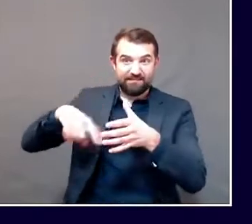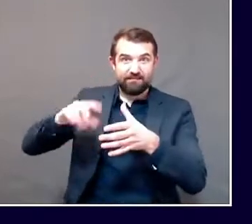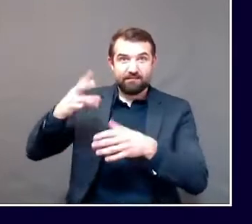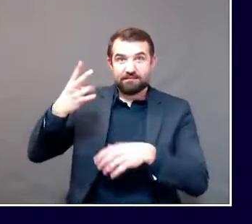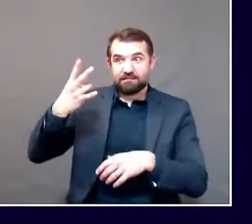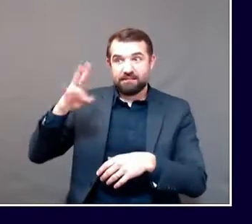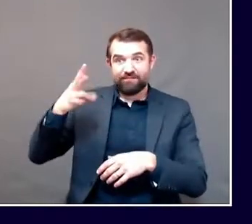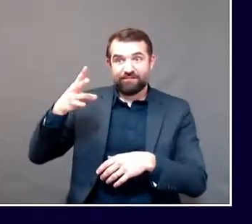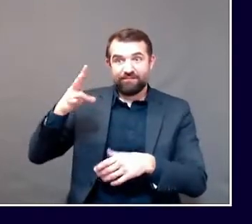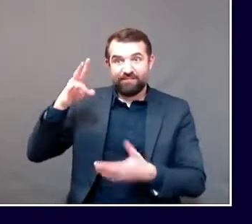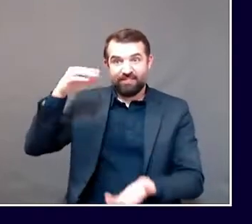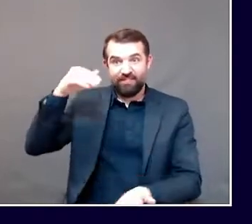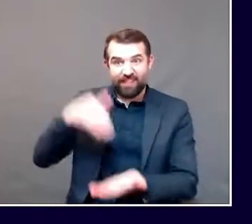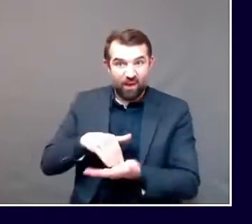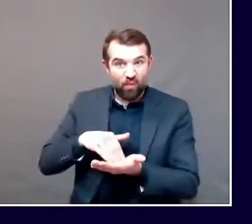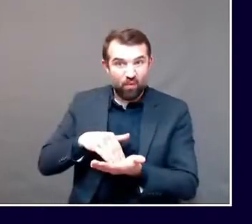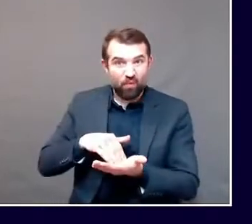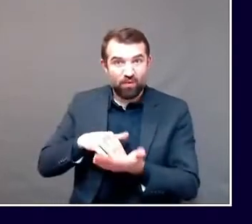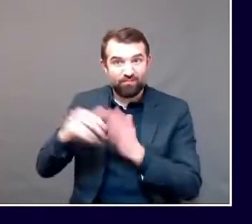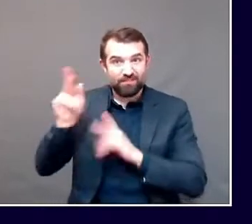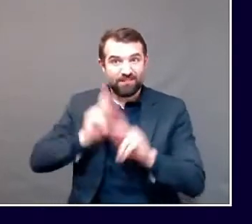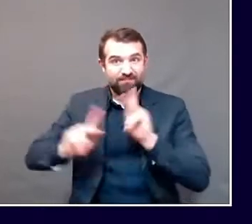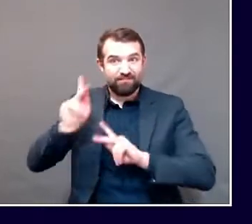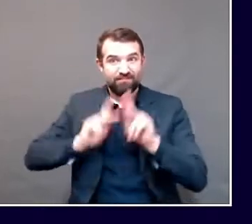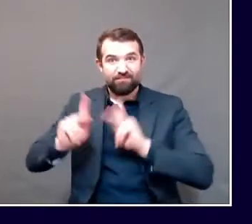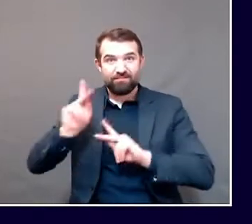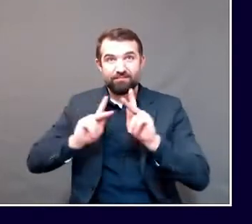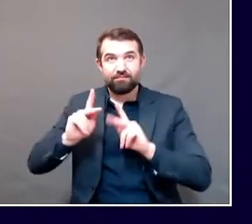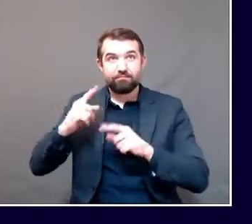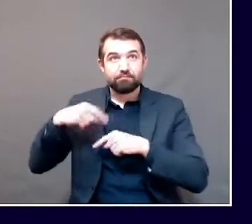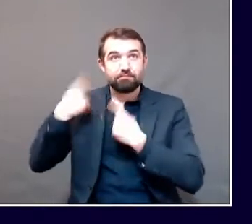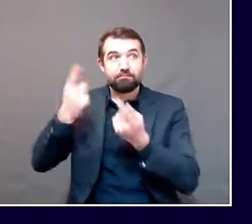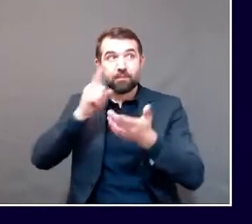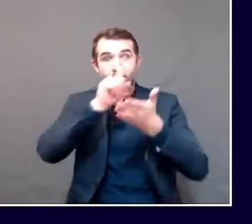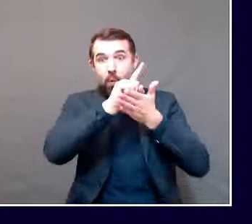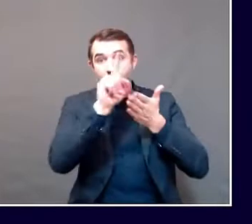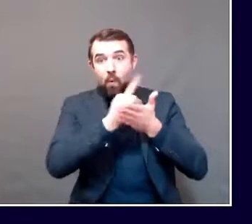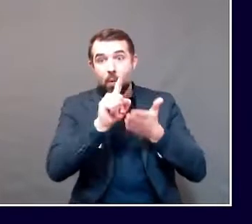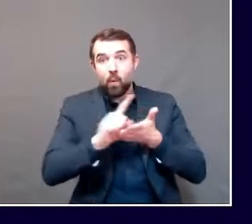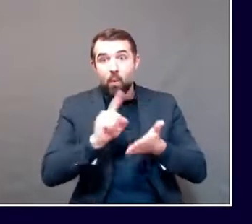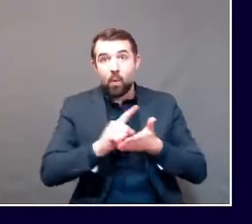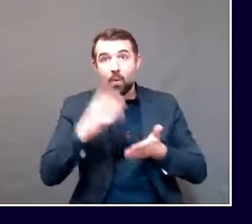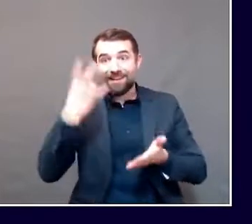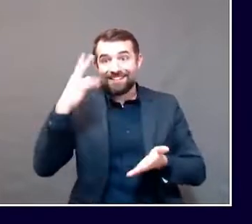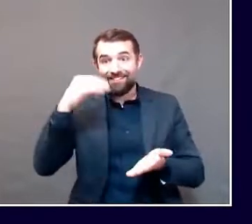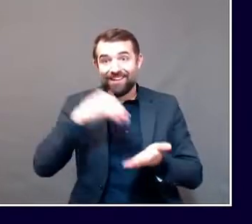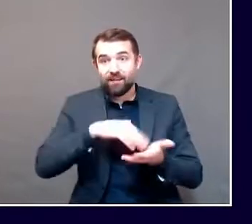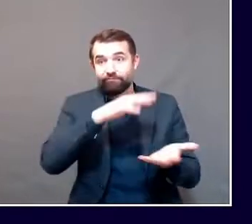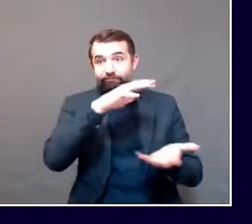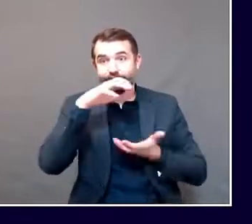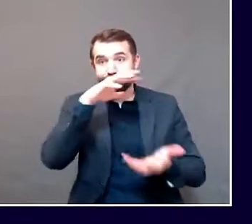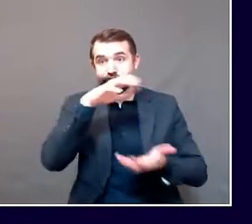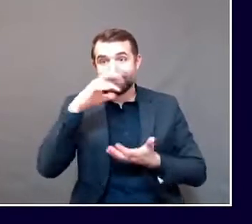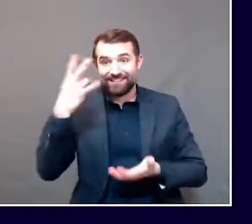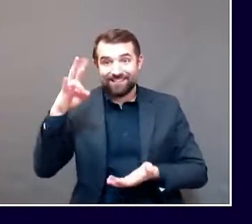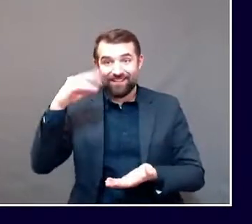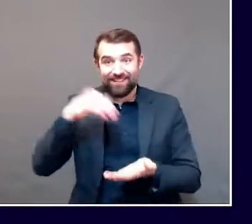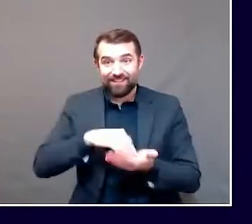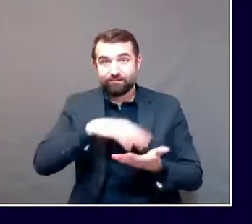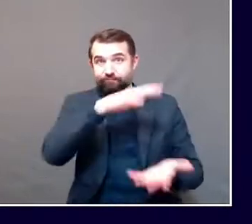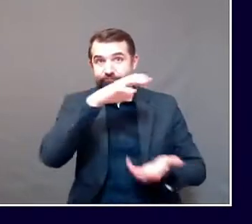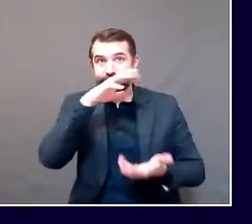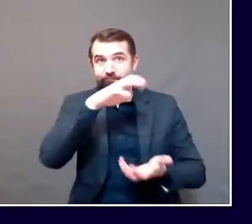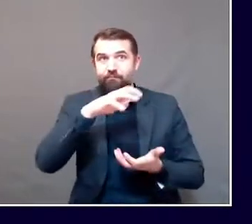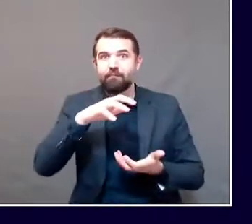to match the number of doses that we've been getting on a weekly basis. Then we would have extreme clarity into who's in